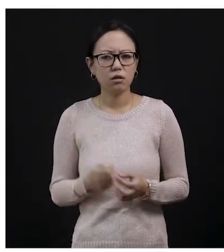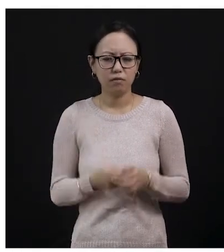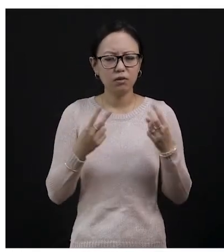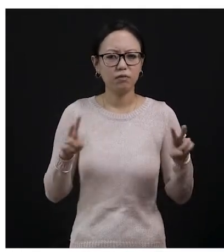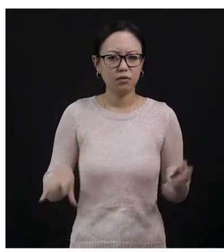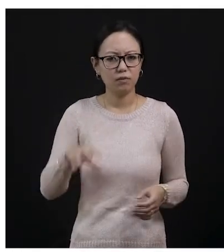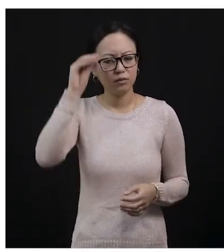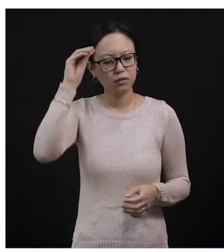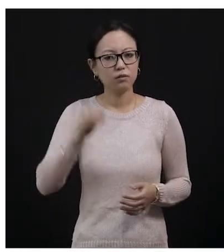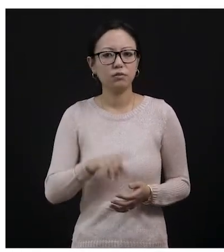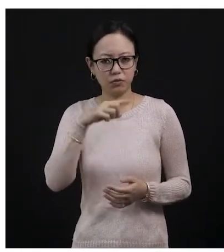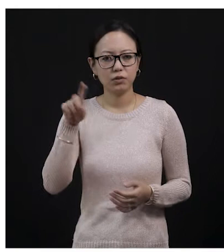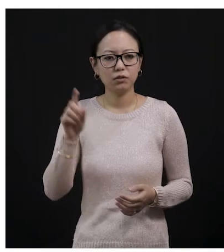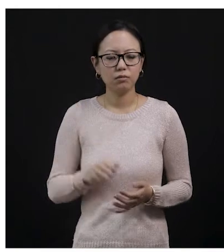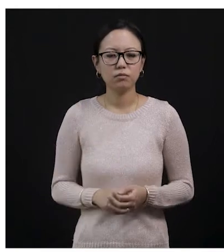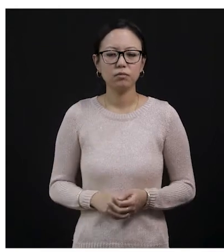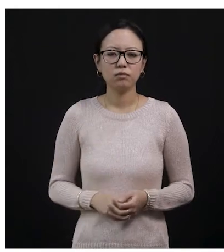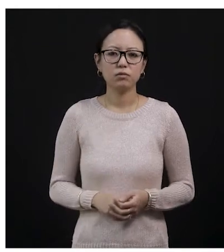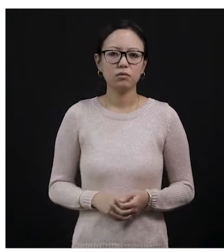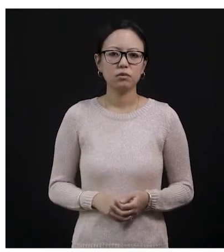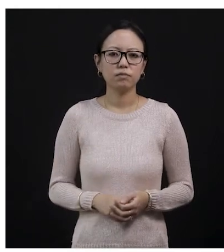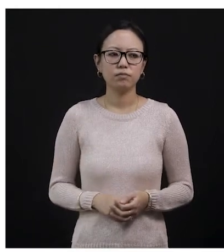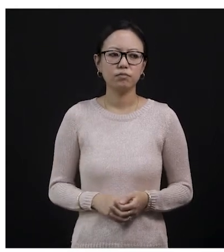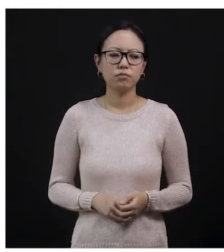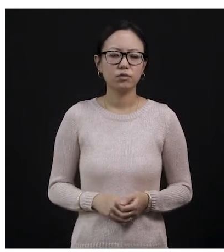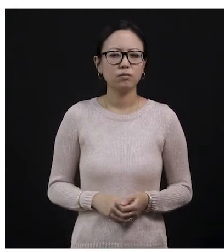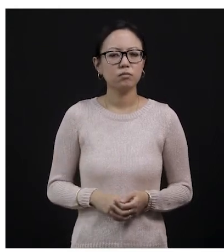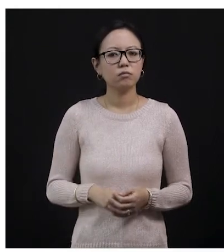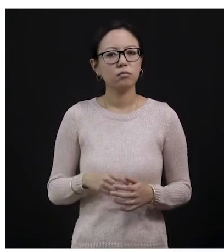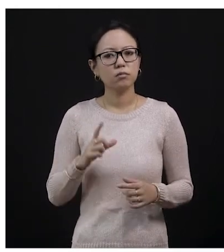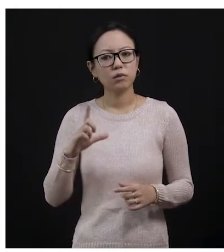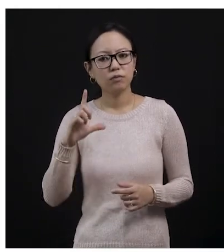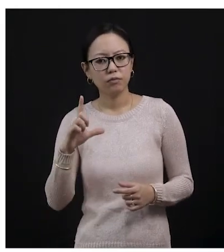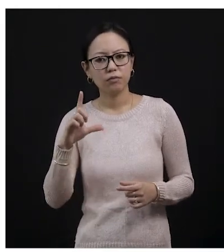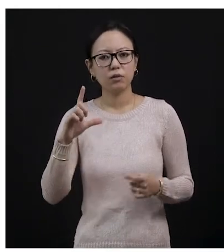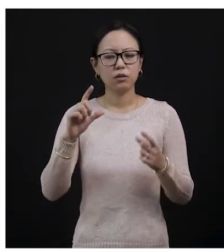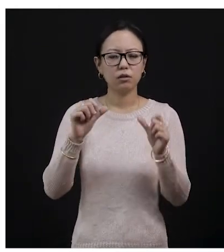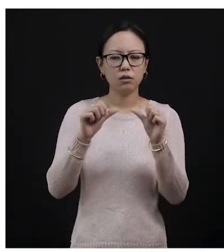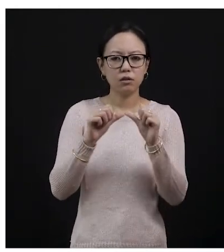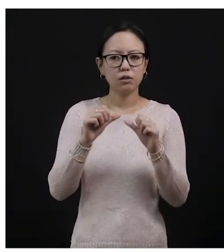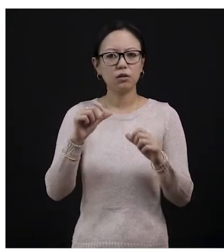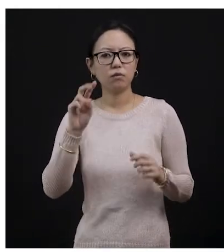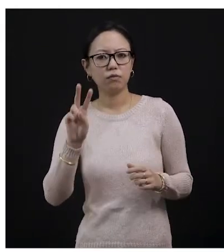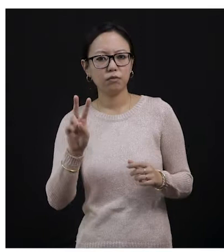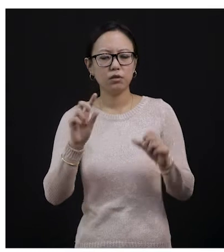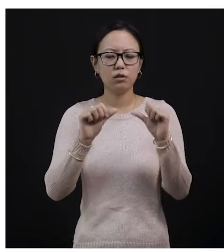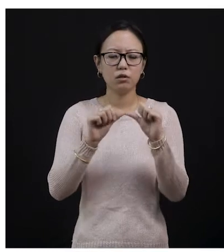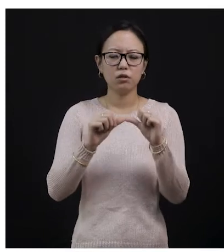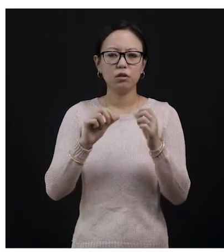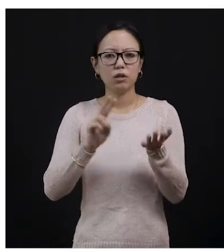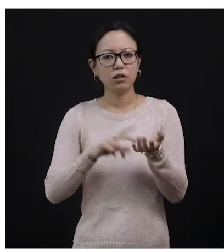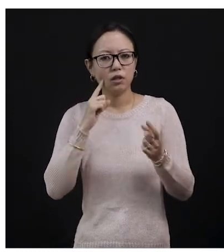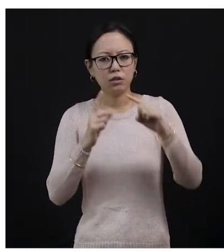midrib? Yes. And we also talked about leaf venation, right? The parallel venation, the reticulate